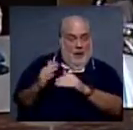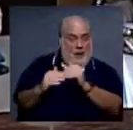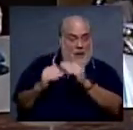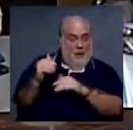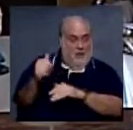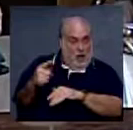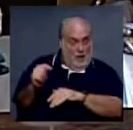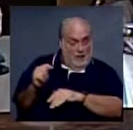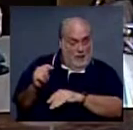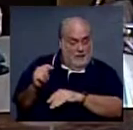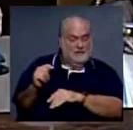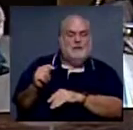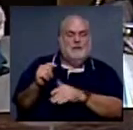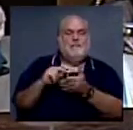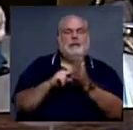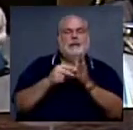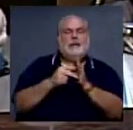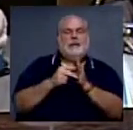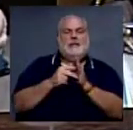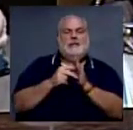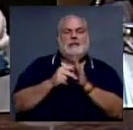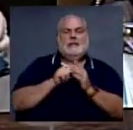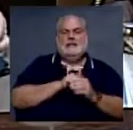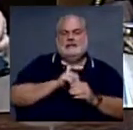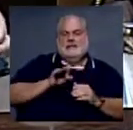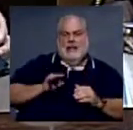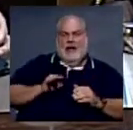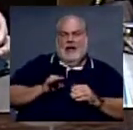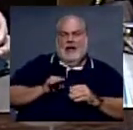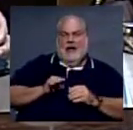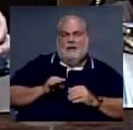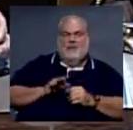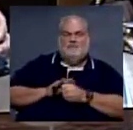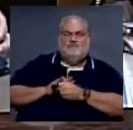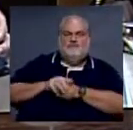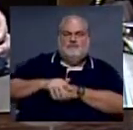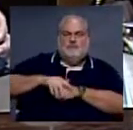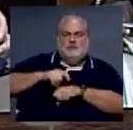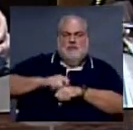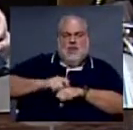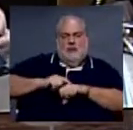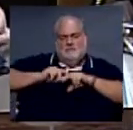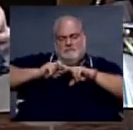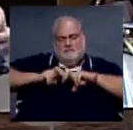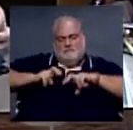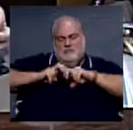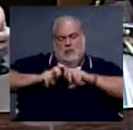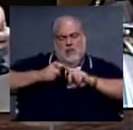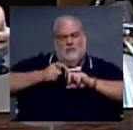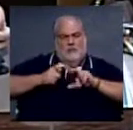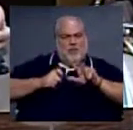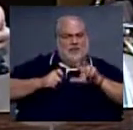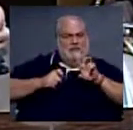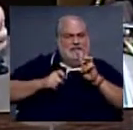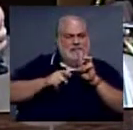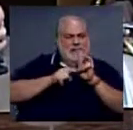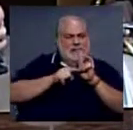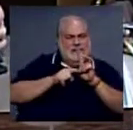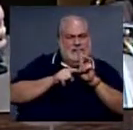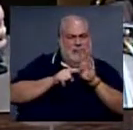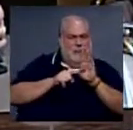staff time to look at the intersections of 36th Street and Bowman, 36th